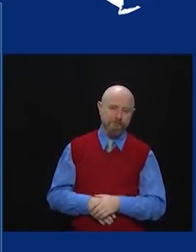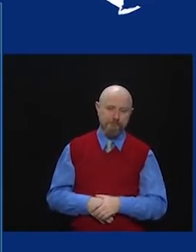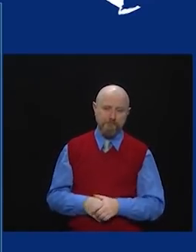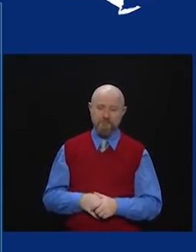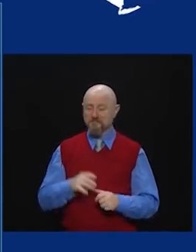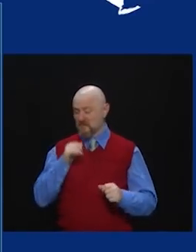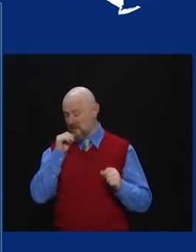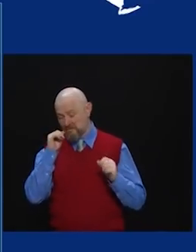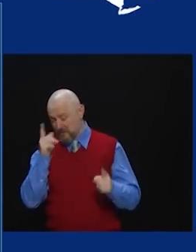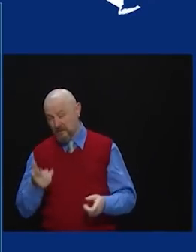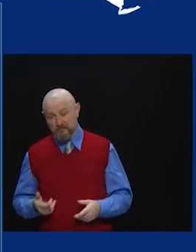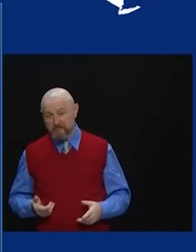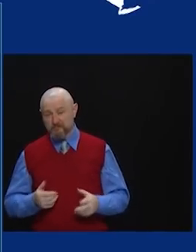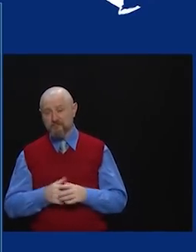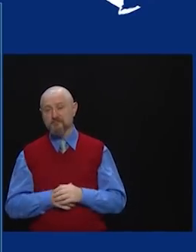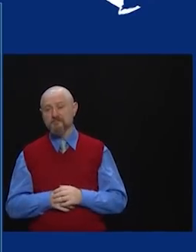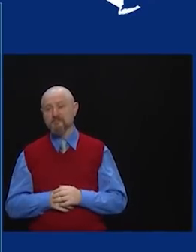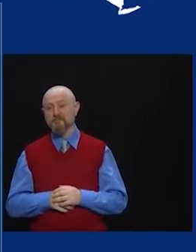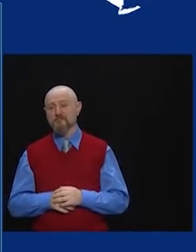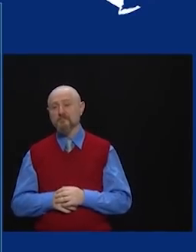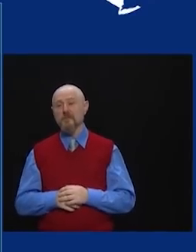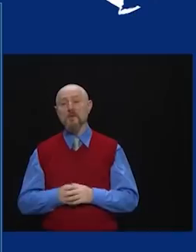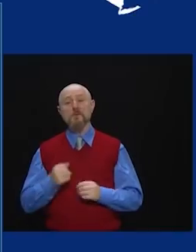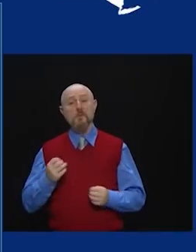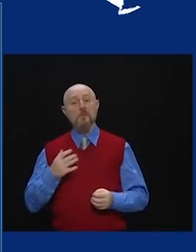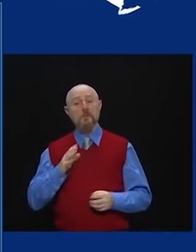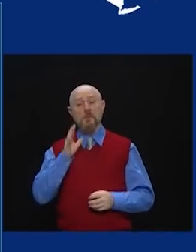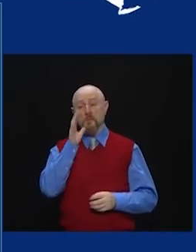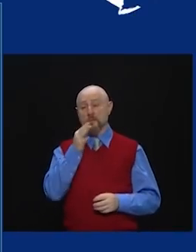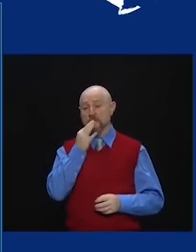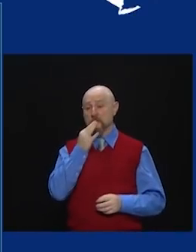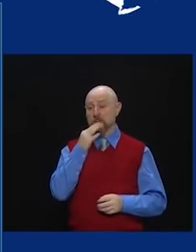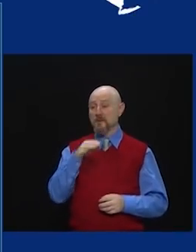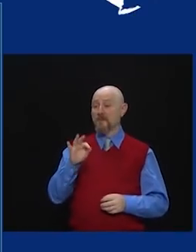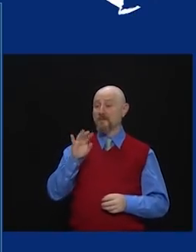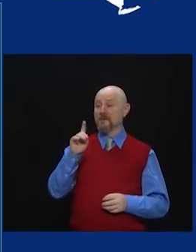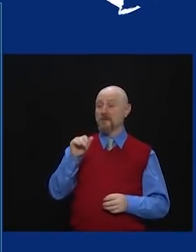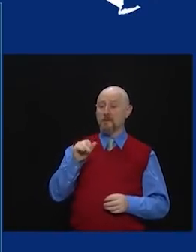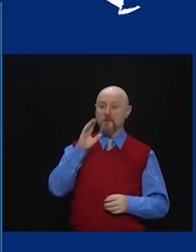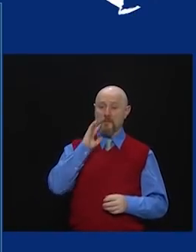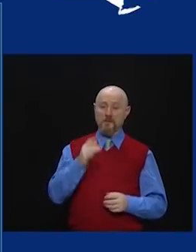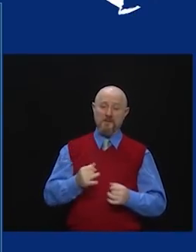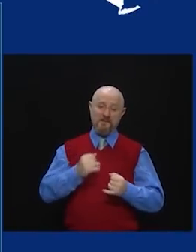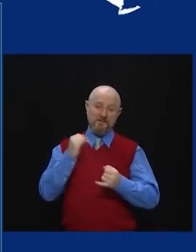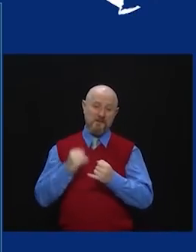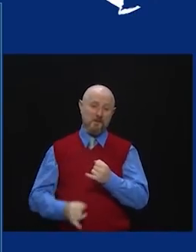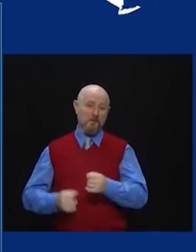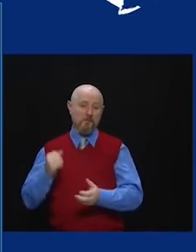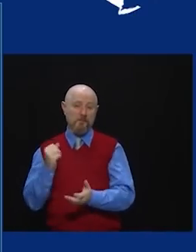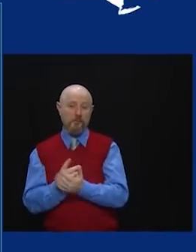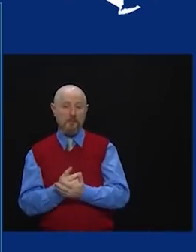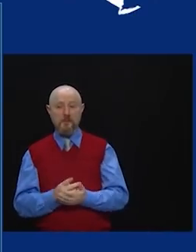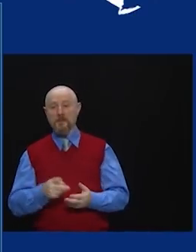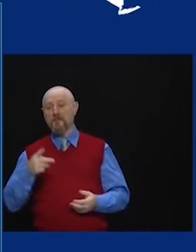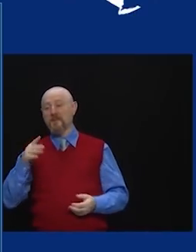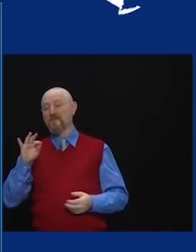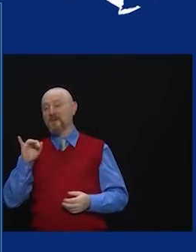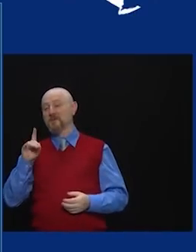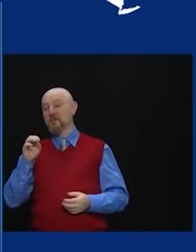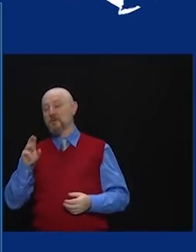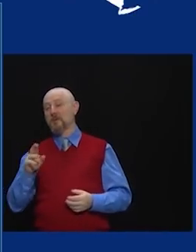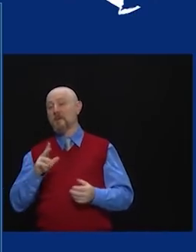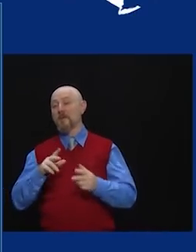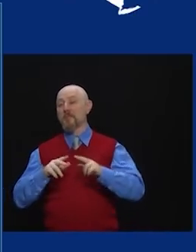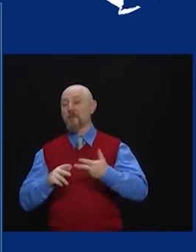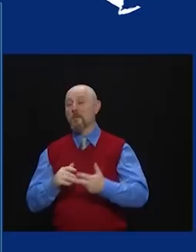that very soon we'll have the FDA final approval to have the Pfizer booster available for 12 to 15-year-olds. So we are ready.